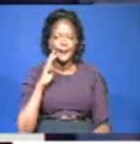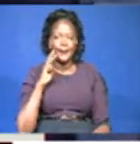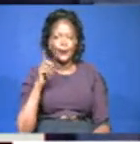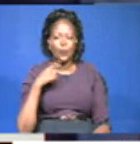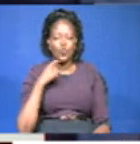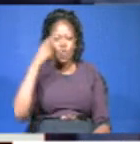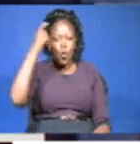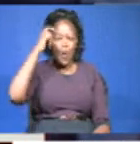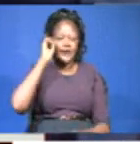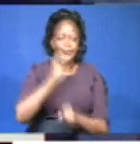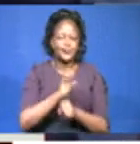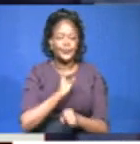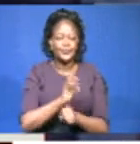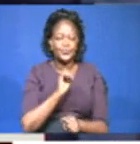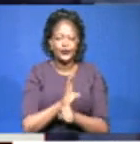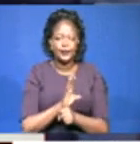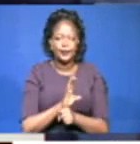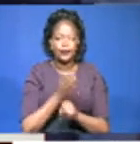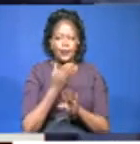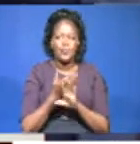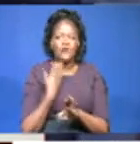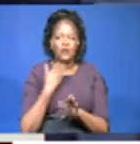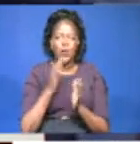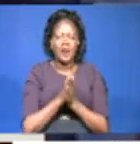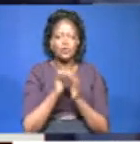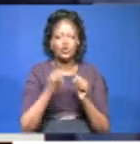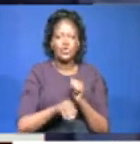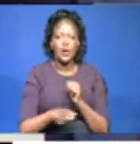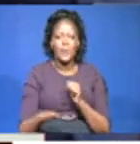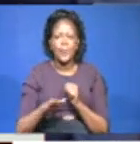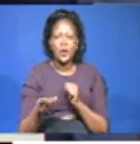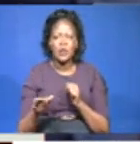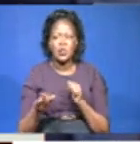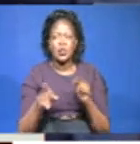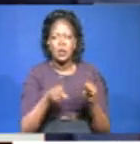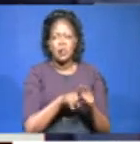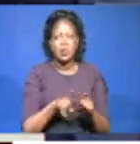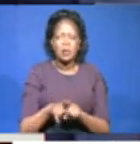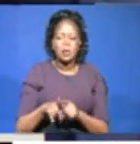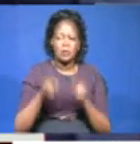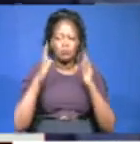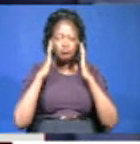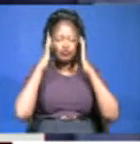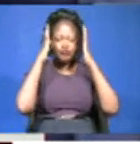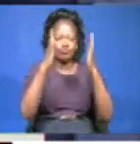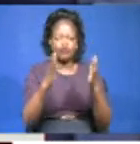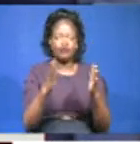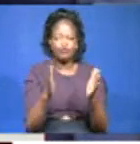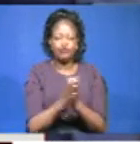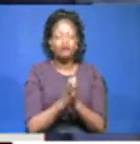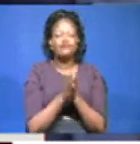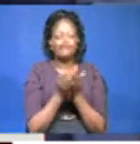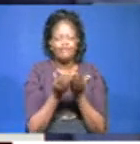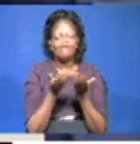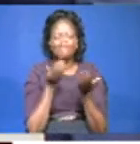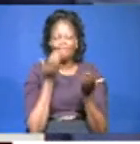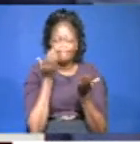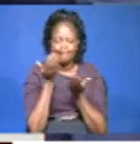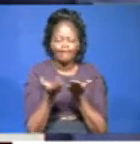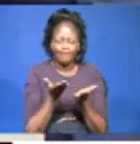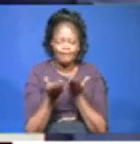counsel before and this morning, as well as his dedication and commitment in serving this